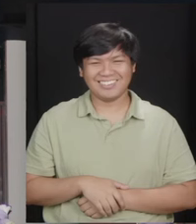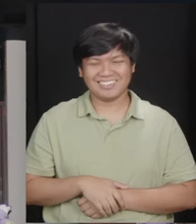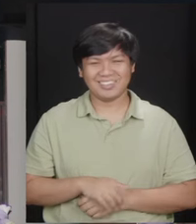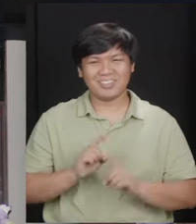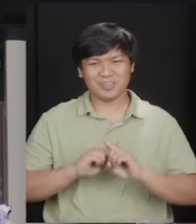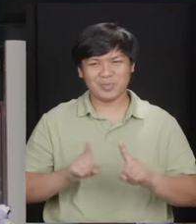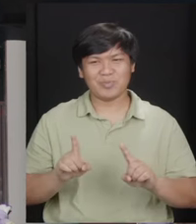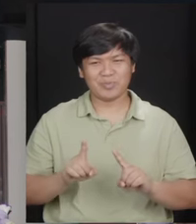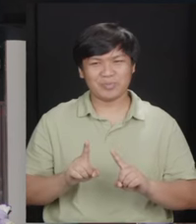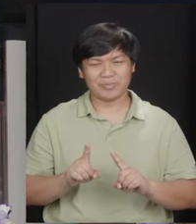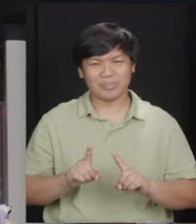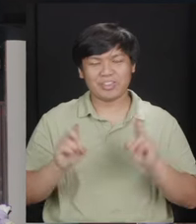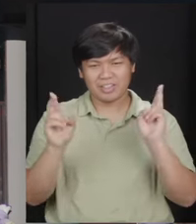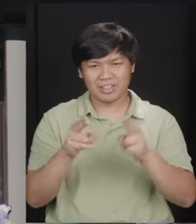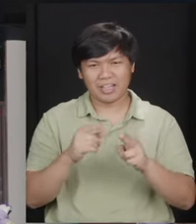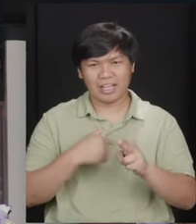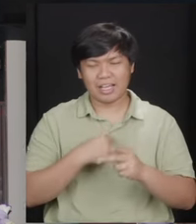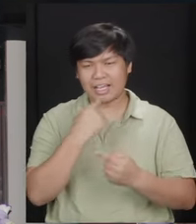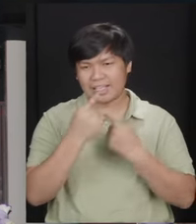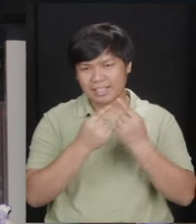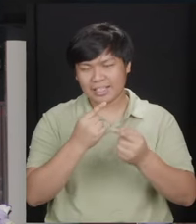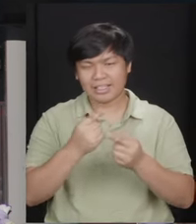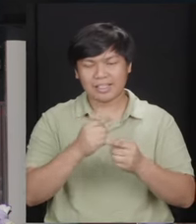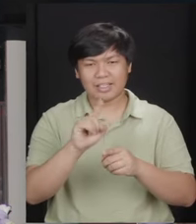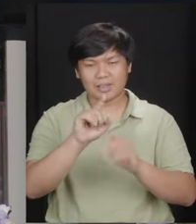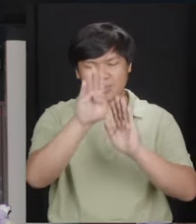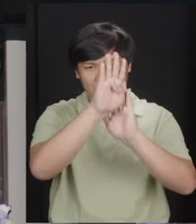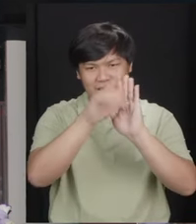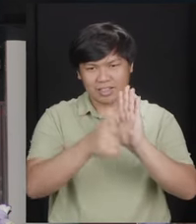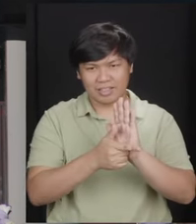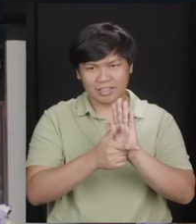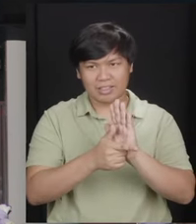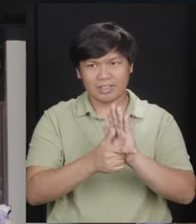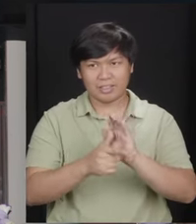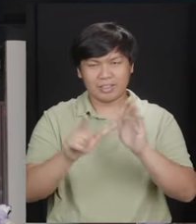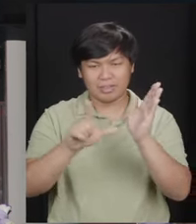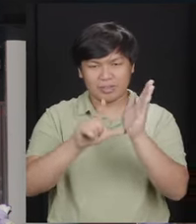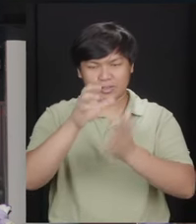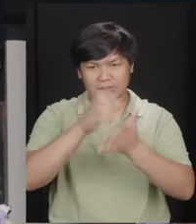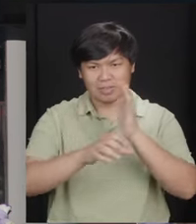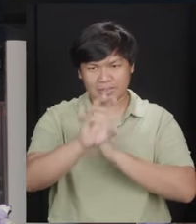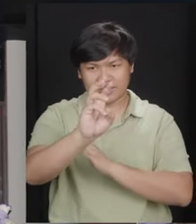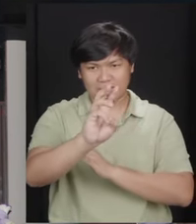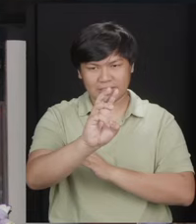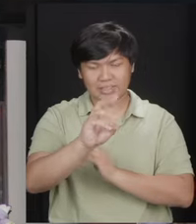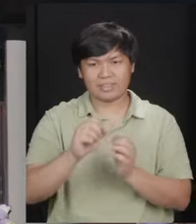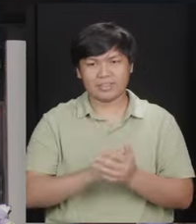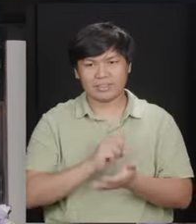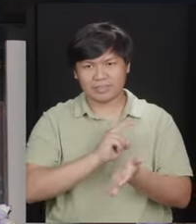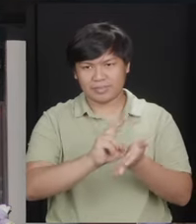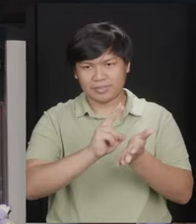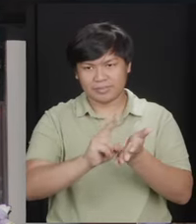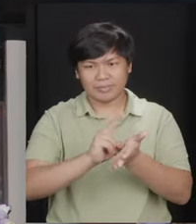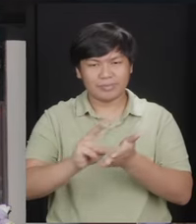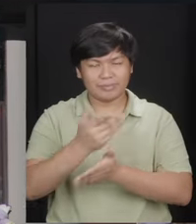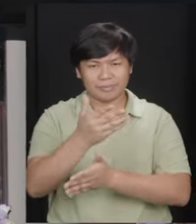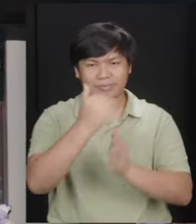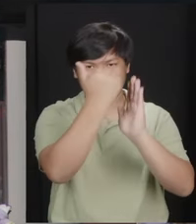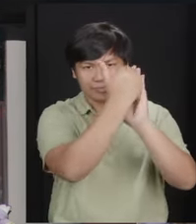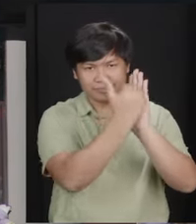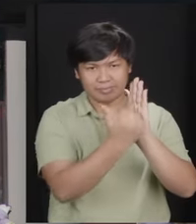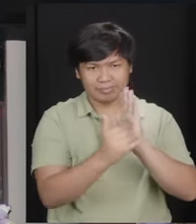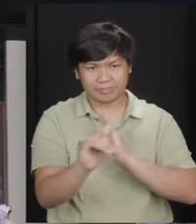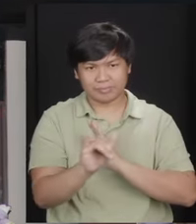But very briefly, I want to mention the context of Luke 6, 27 to 30. It's just a few verses down. It's in your outline